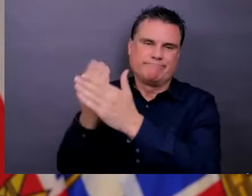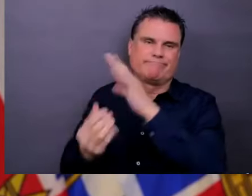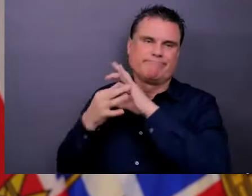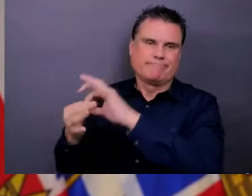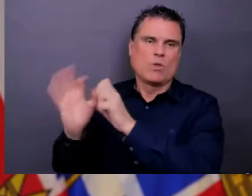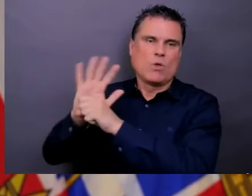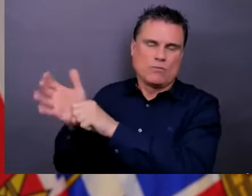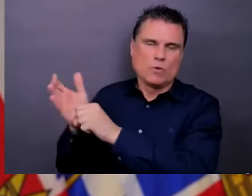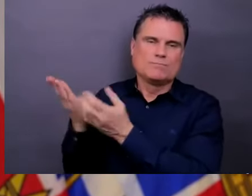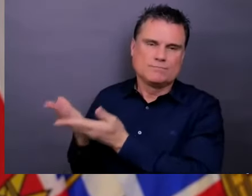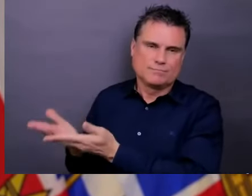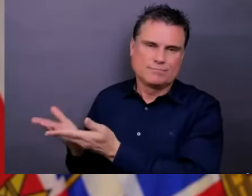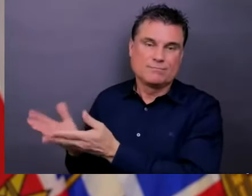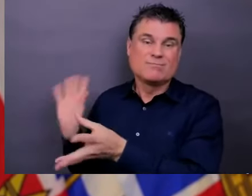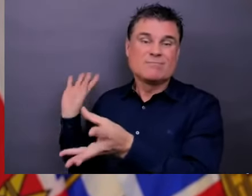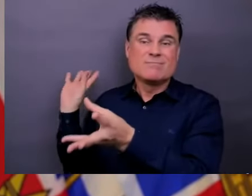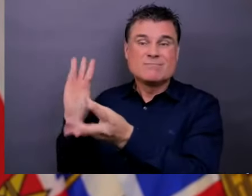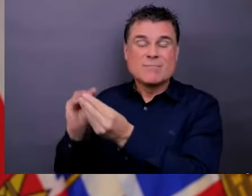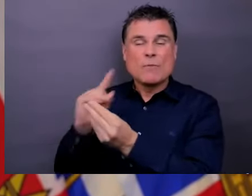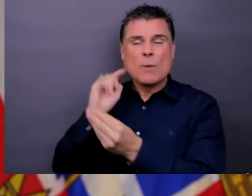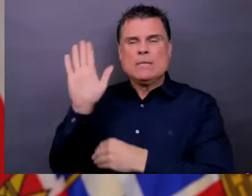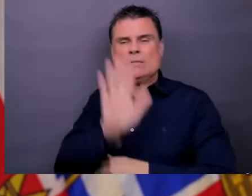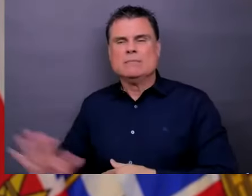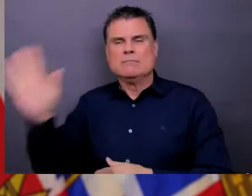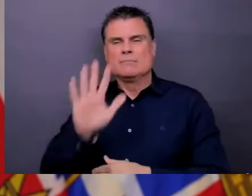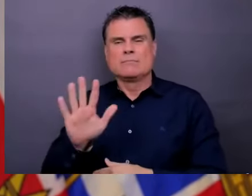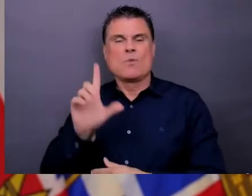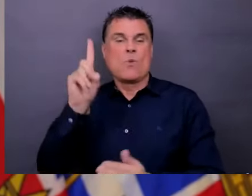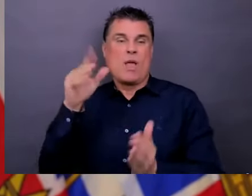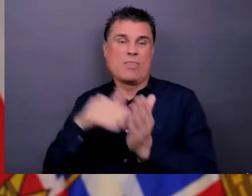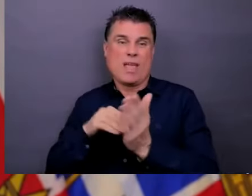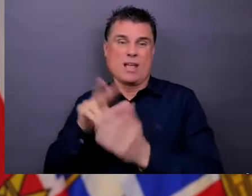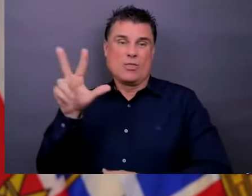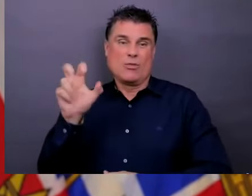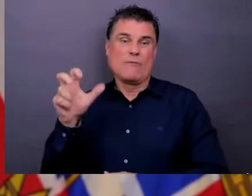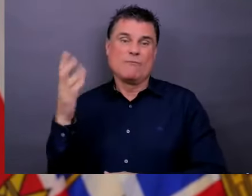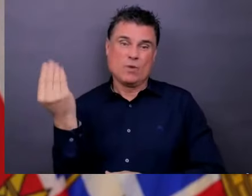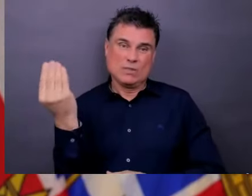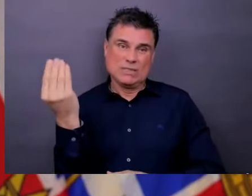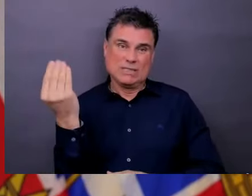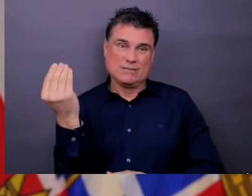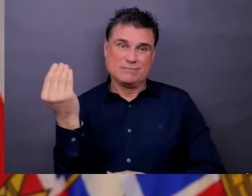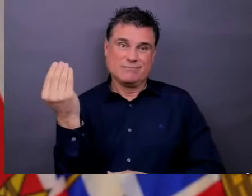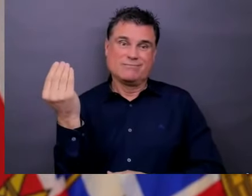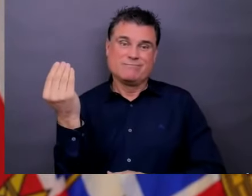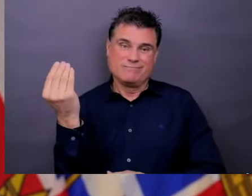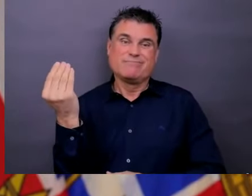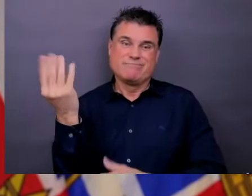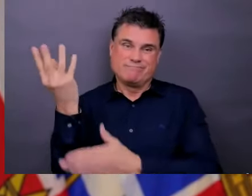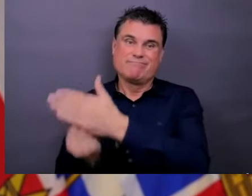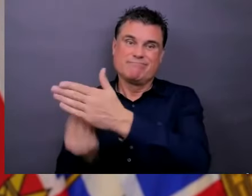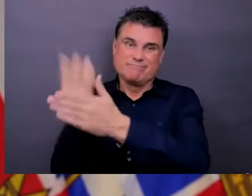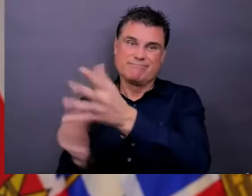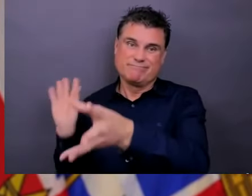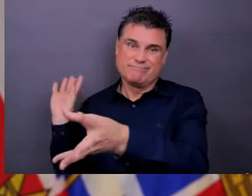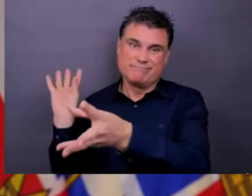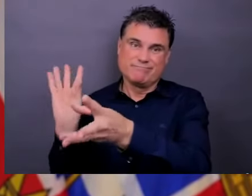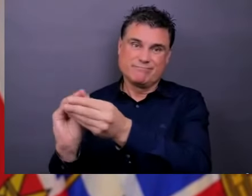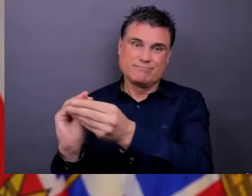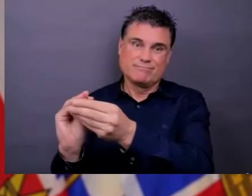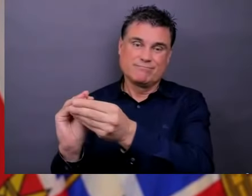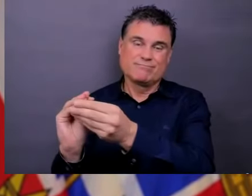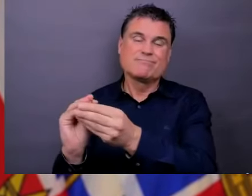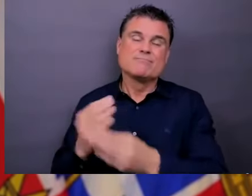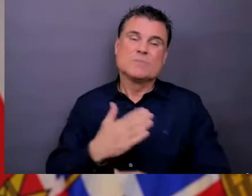1,314. As always, we know this is such a challenging and difficult time for families, for caregivers, and